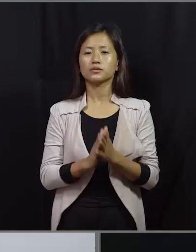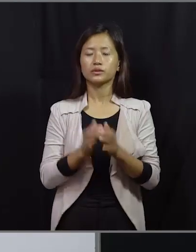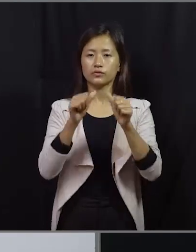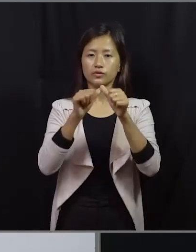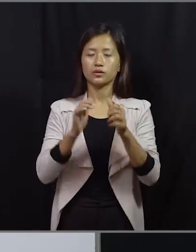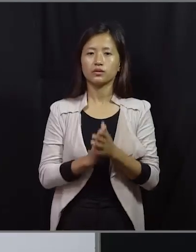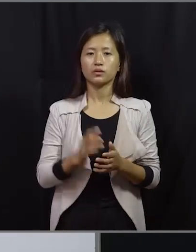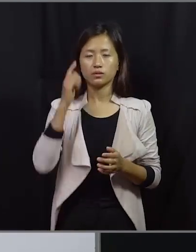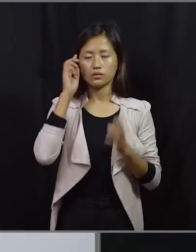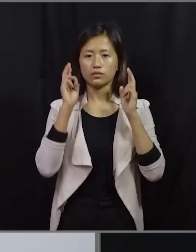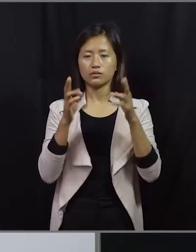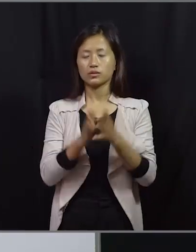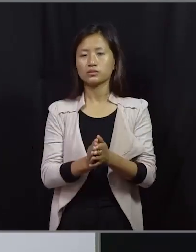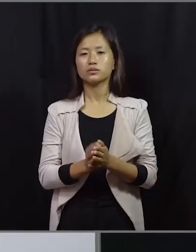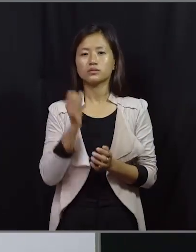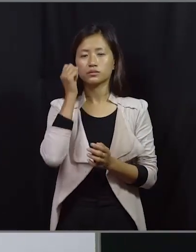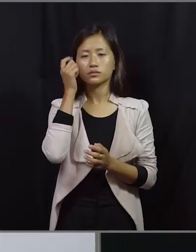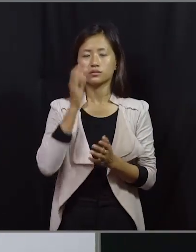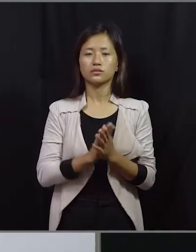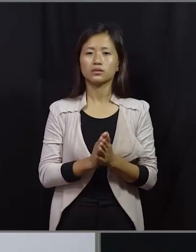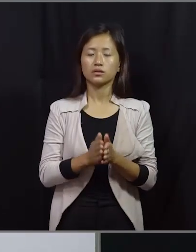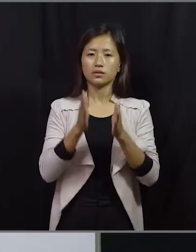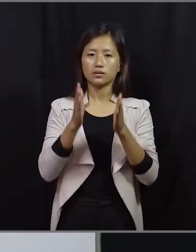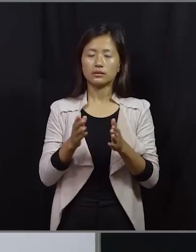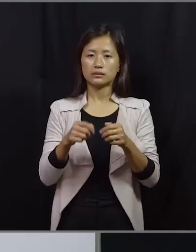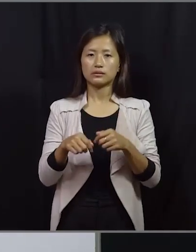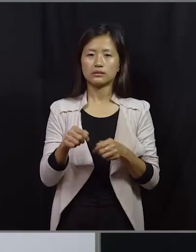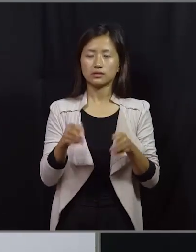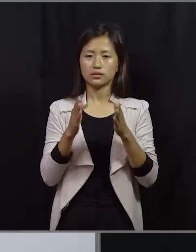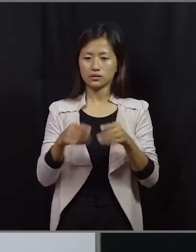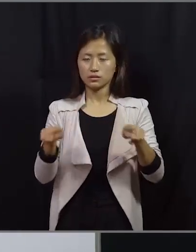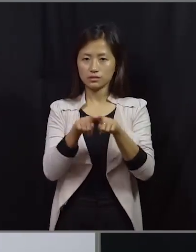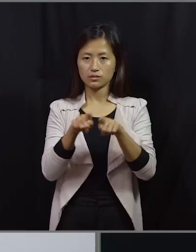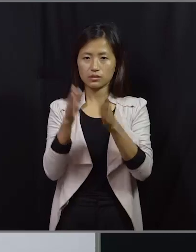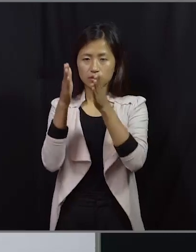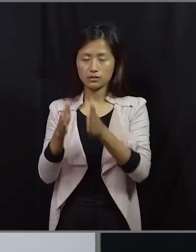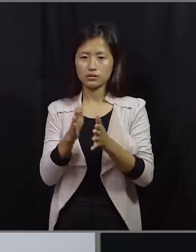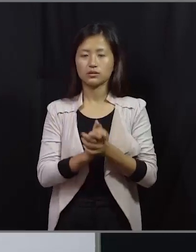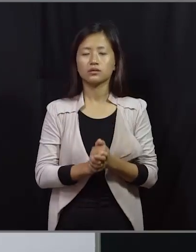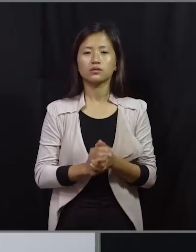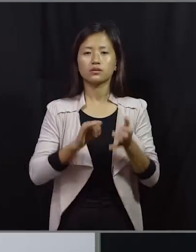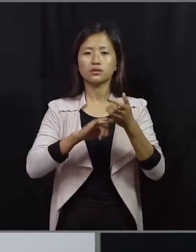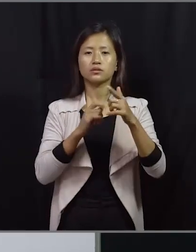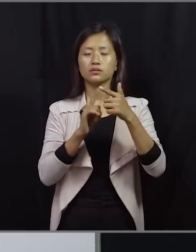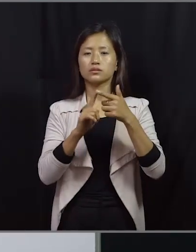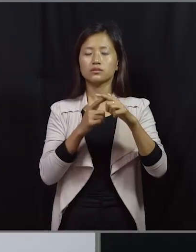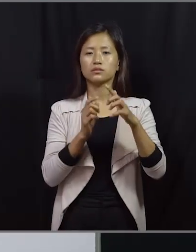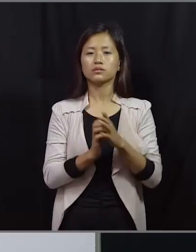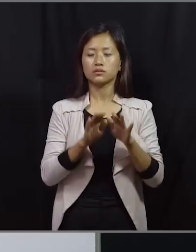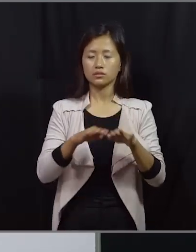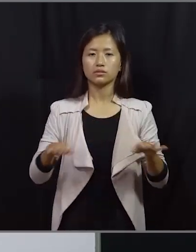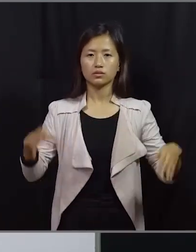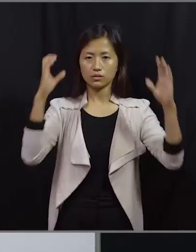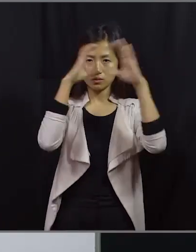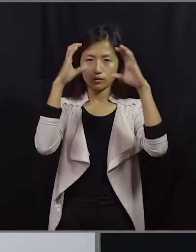this. See, this is an element and this is a set, and this is a set and this is a set. Okay, students will often